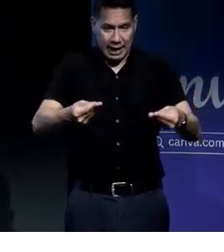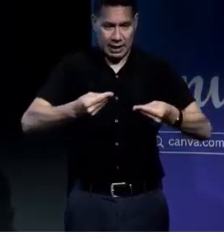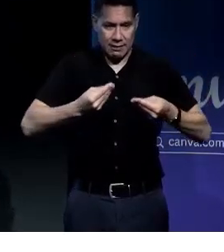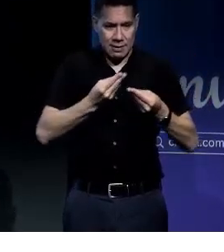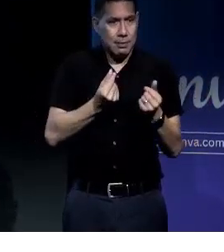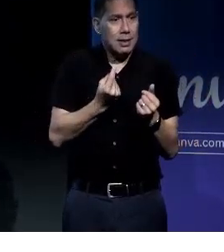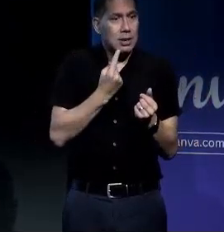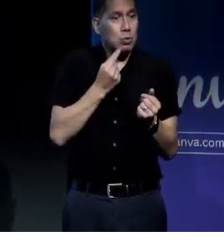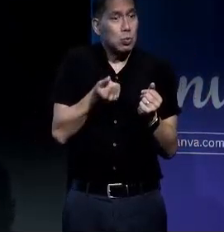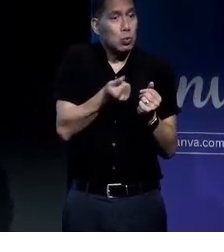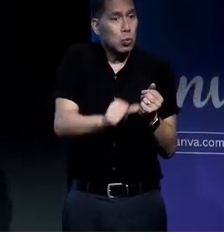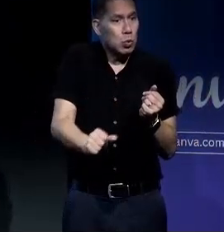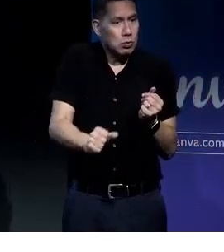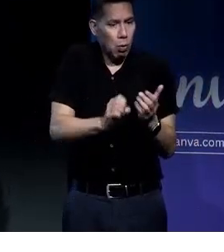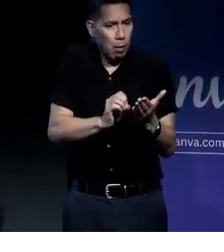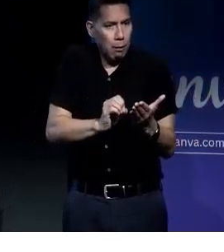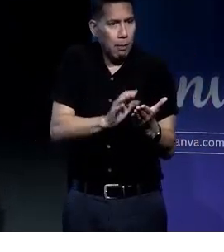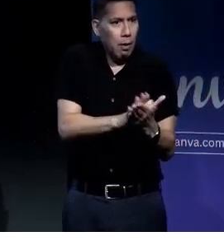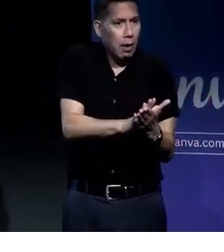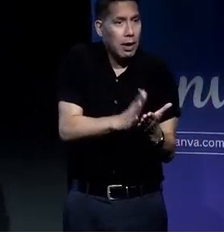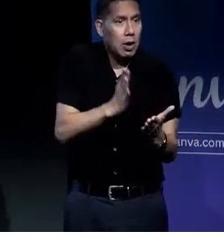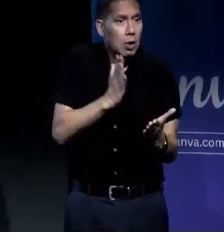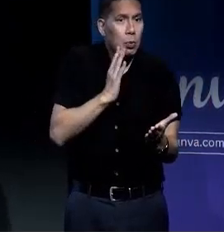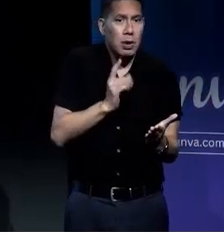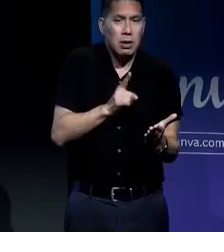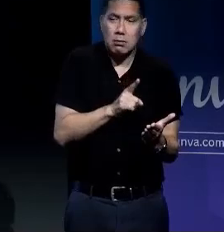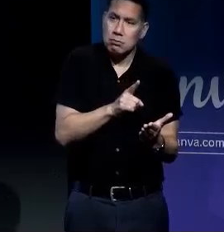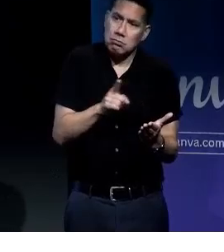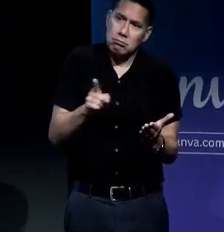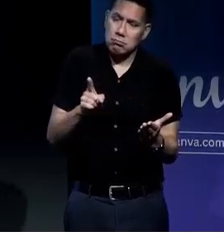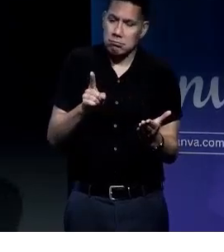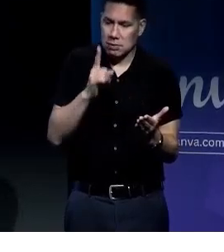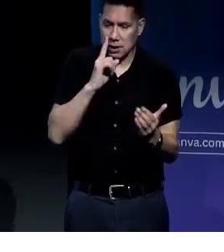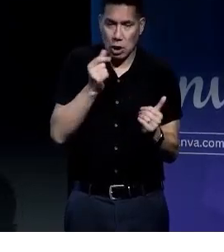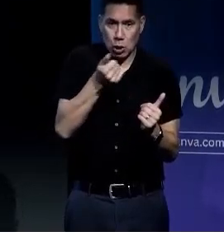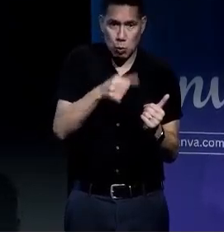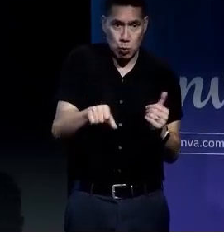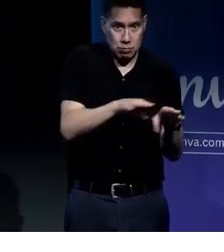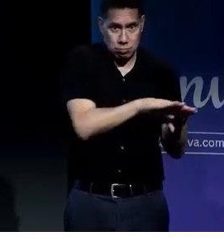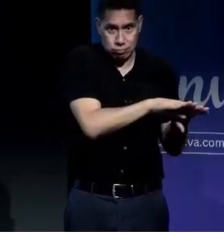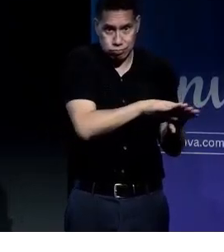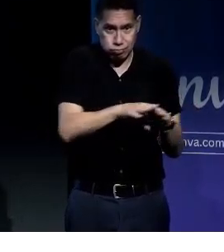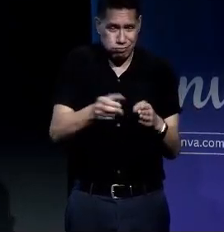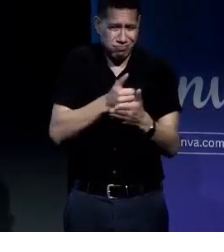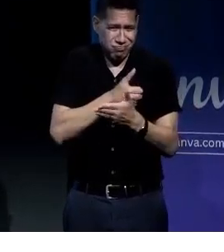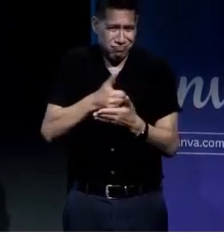apply, where you don't have to, where you can like just use it consistently.